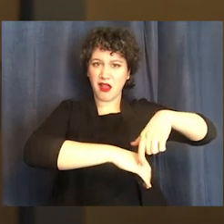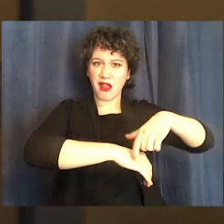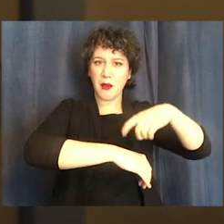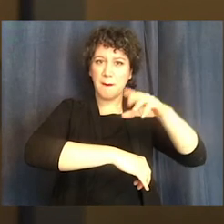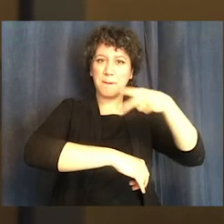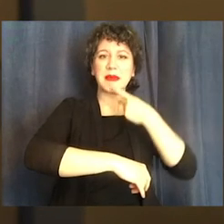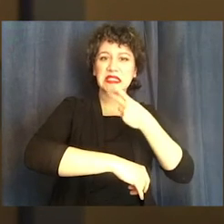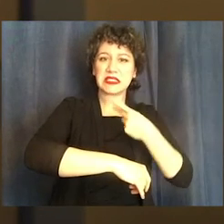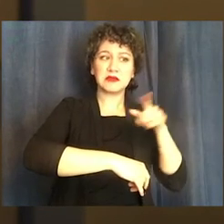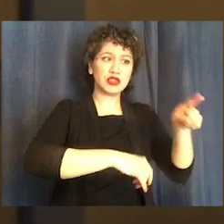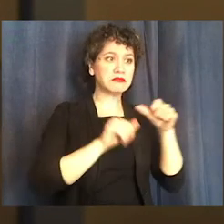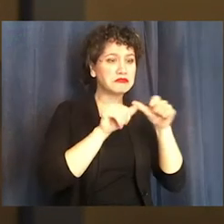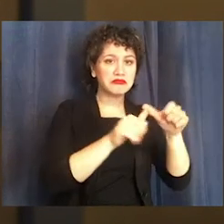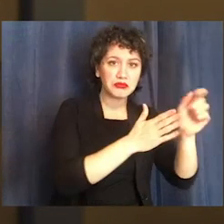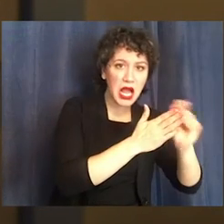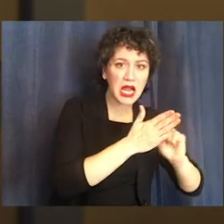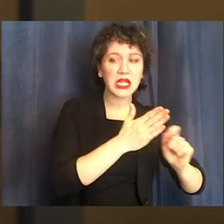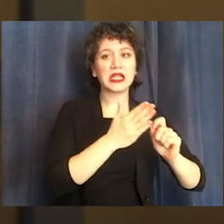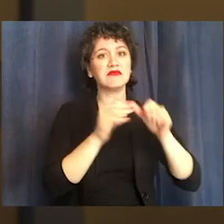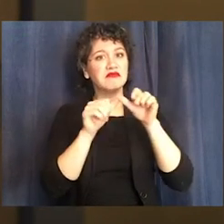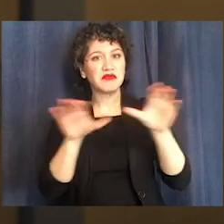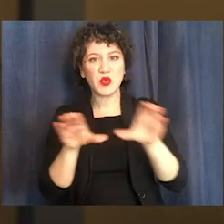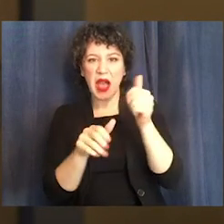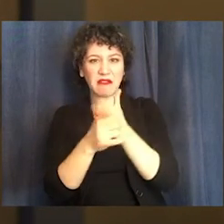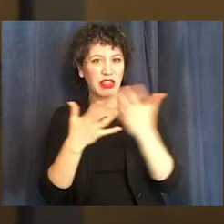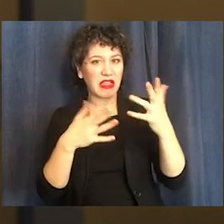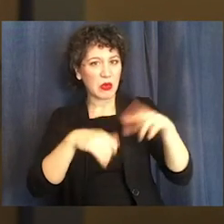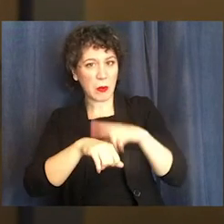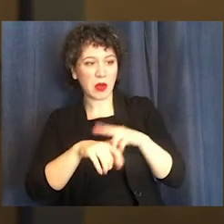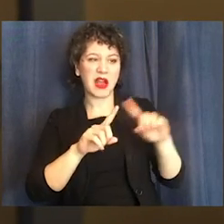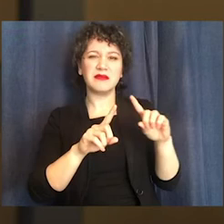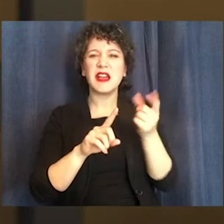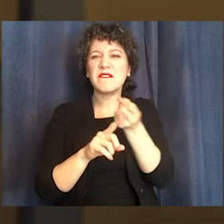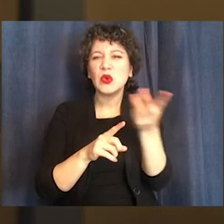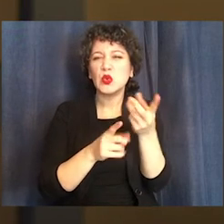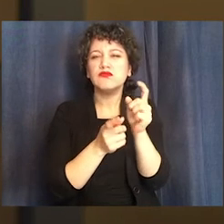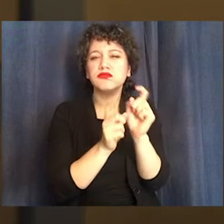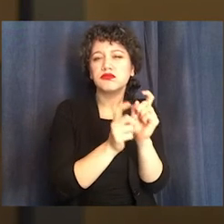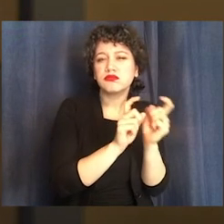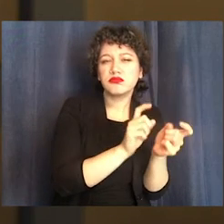students, just with small adjustments. Oddly enough, this life hasn't been